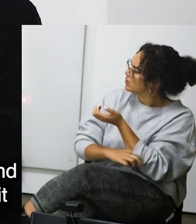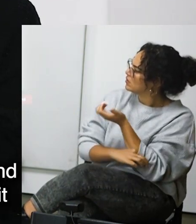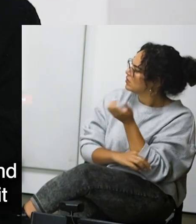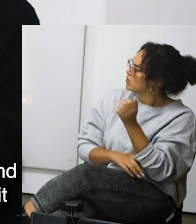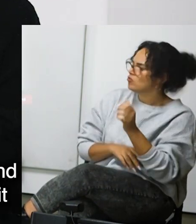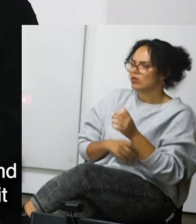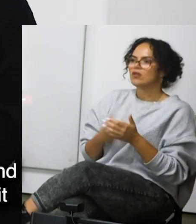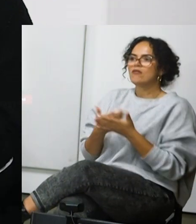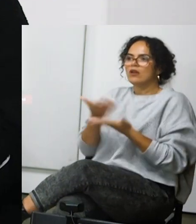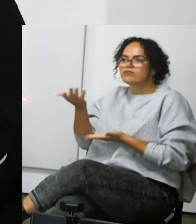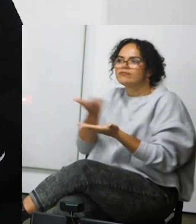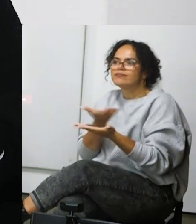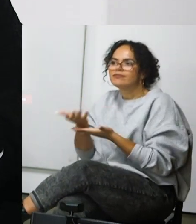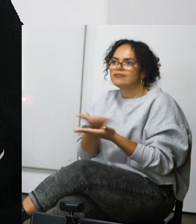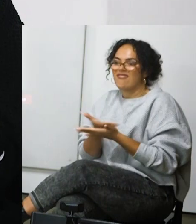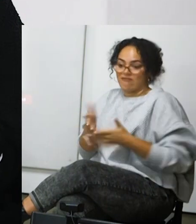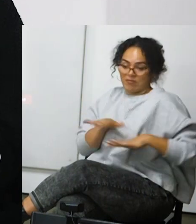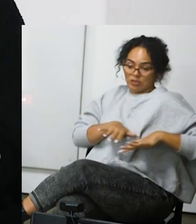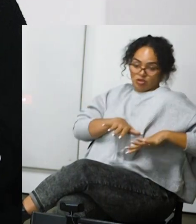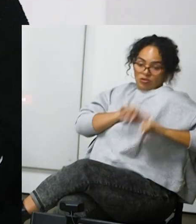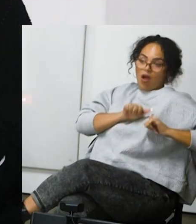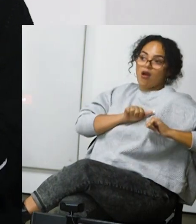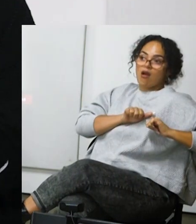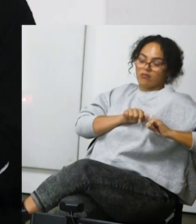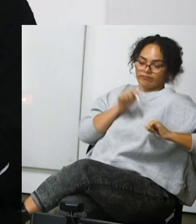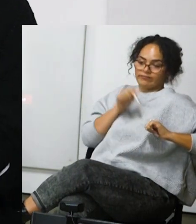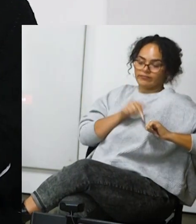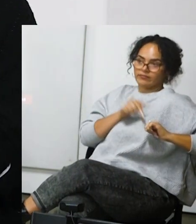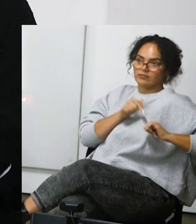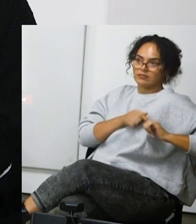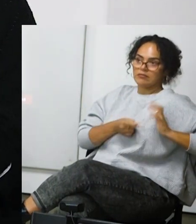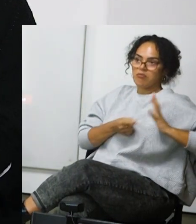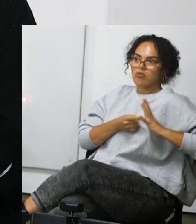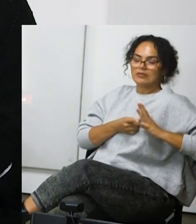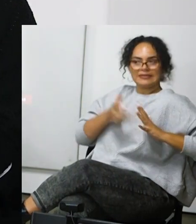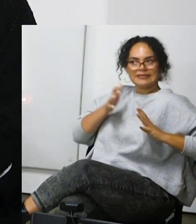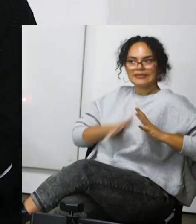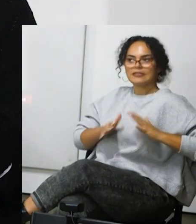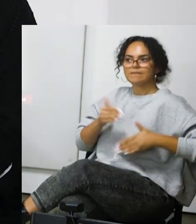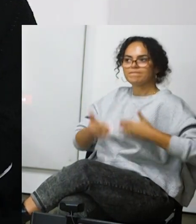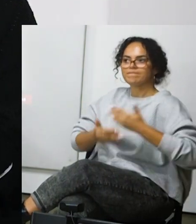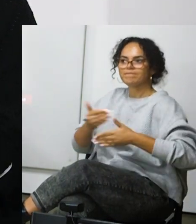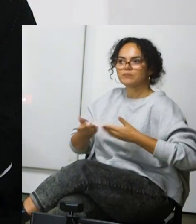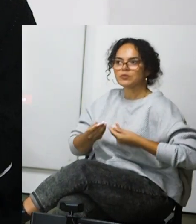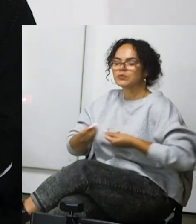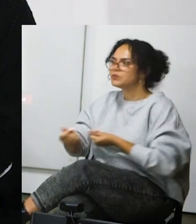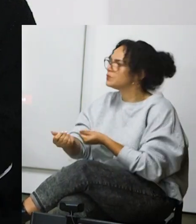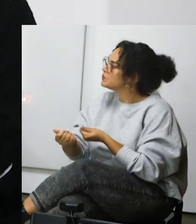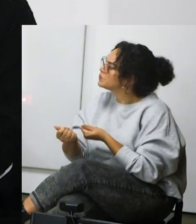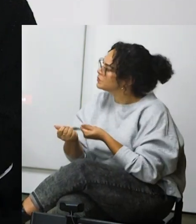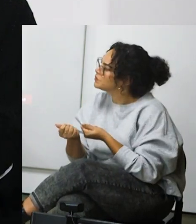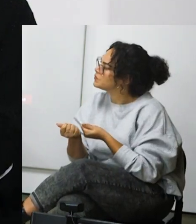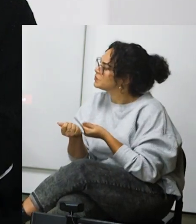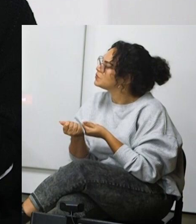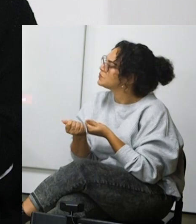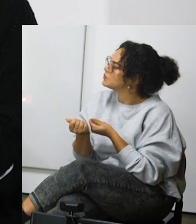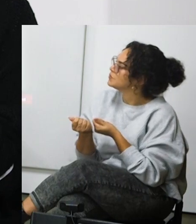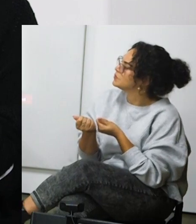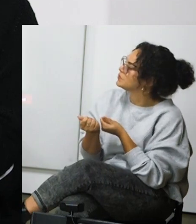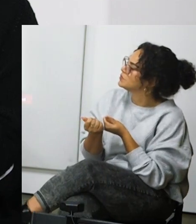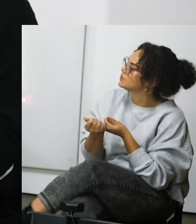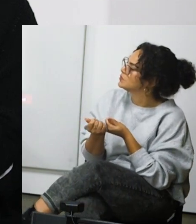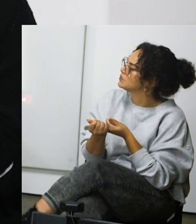that happens whenever it needs to happen. So I think it's really important to be able to kind of